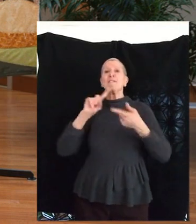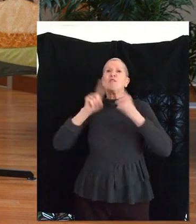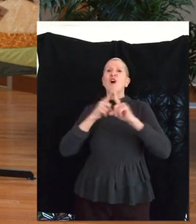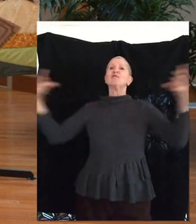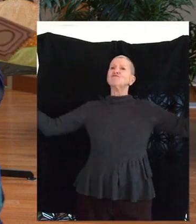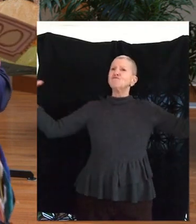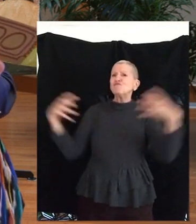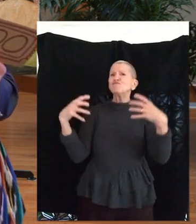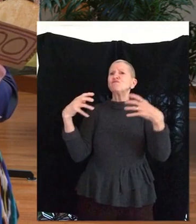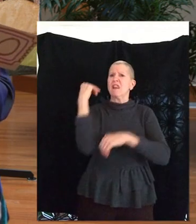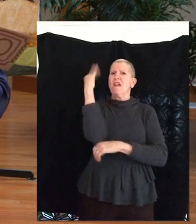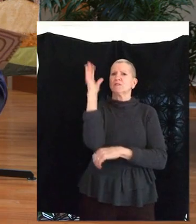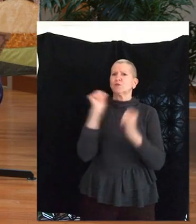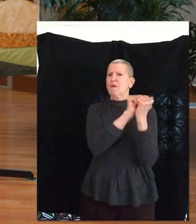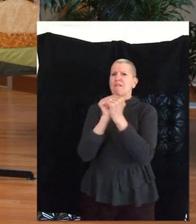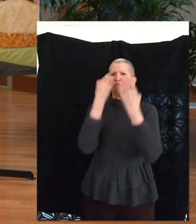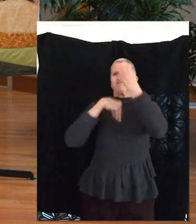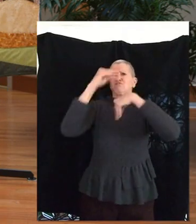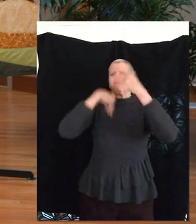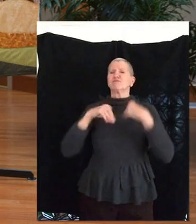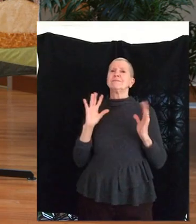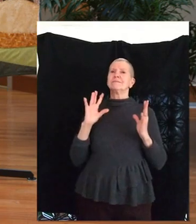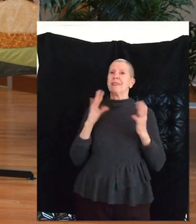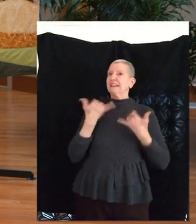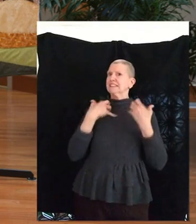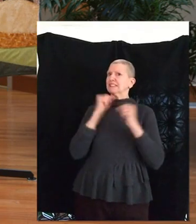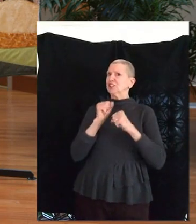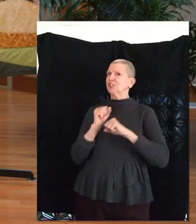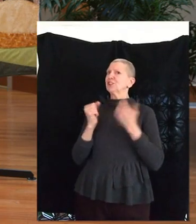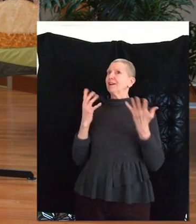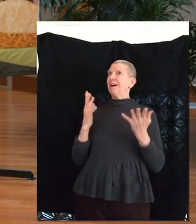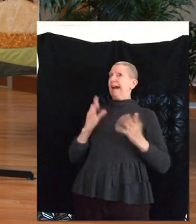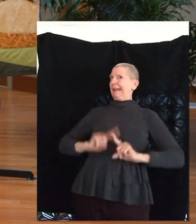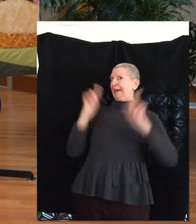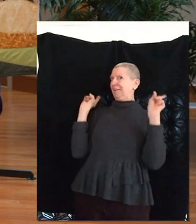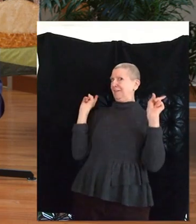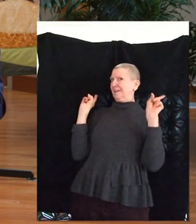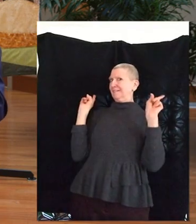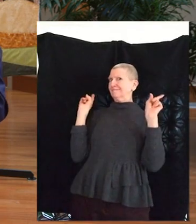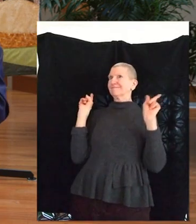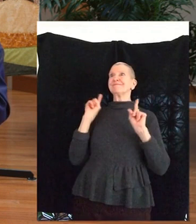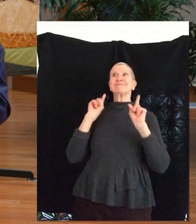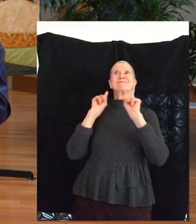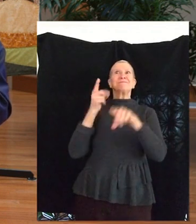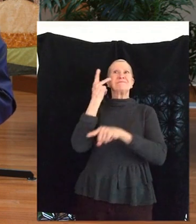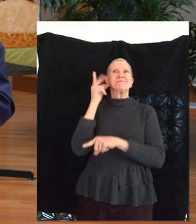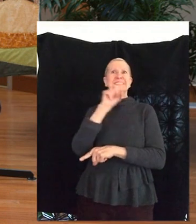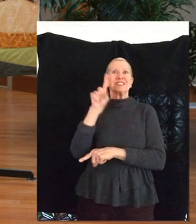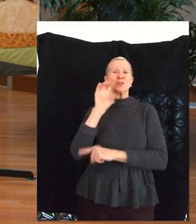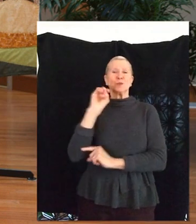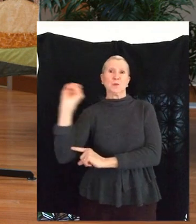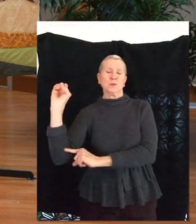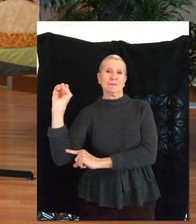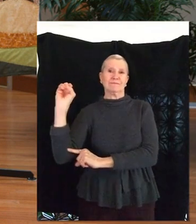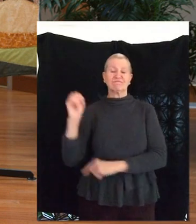with all the friends there. But this year, it's going to be a trip to the zoo. So